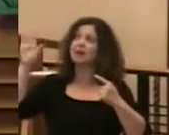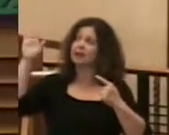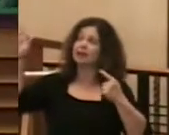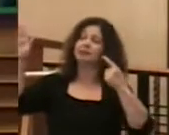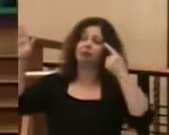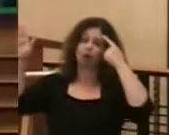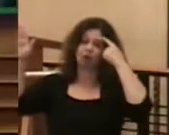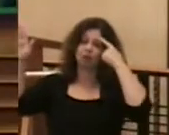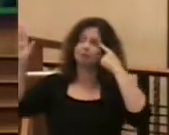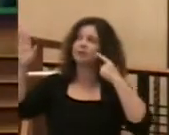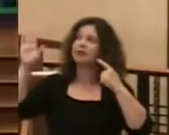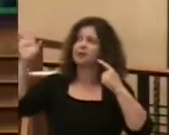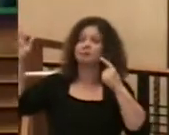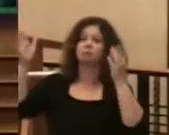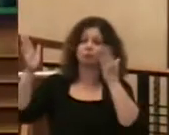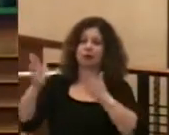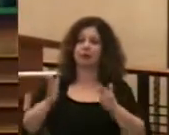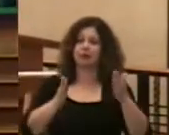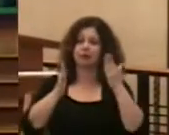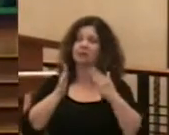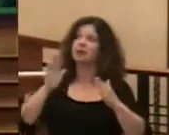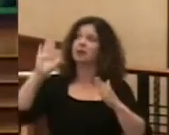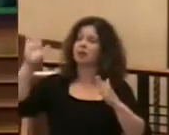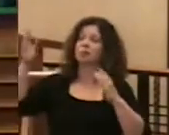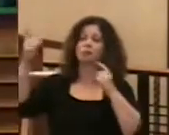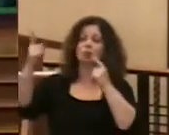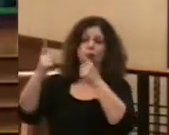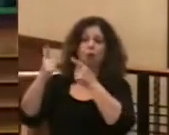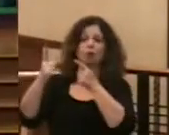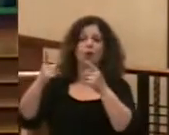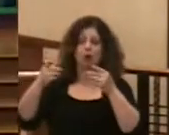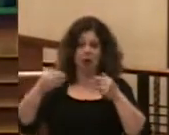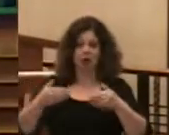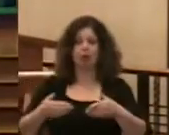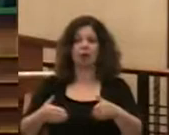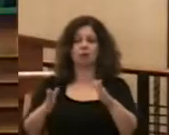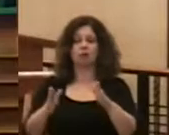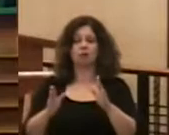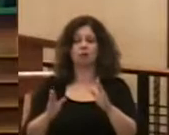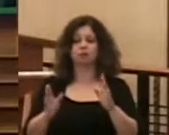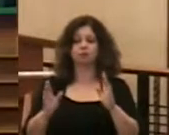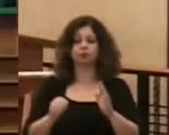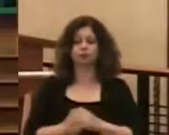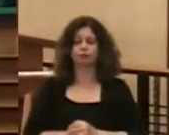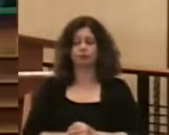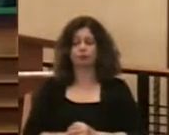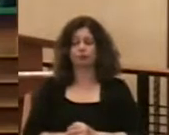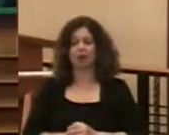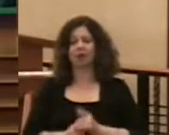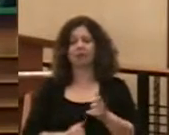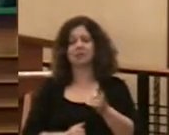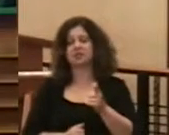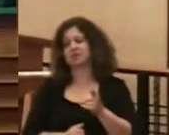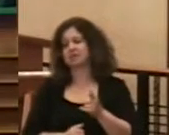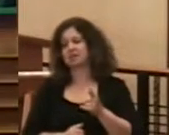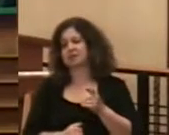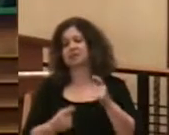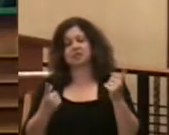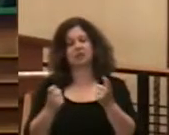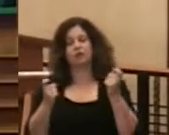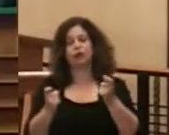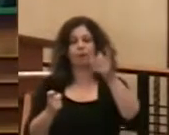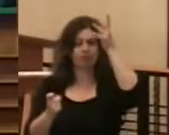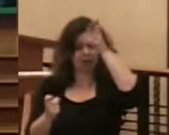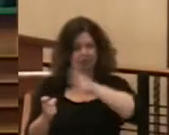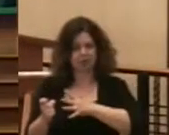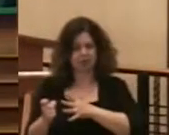God's full intent or purpose in allowing this terribly flawed man